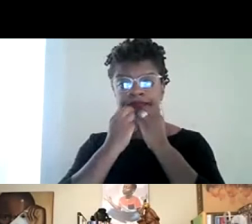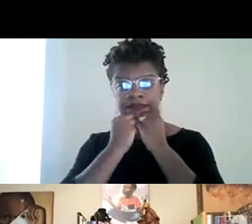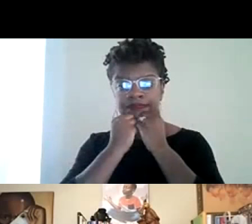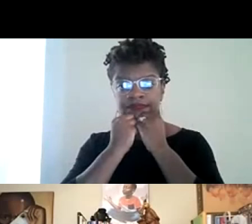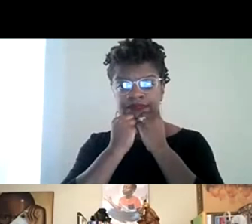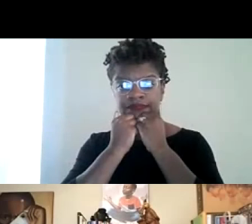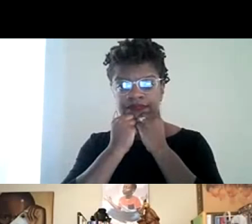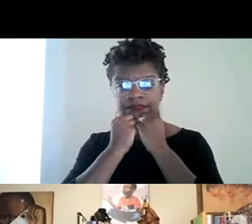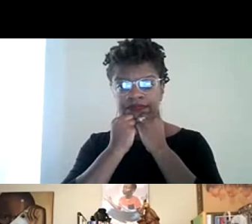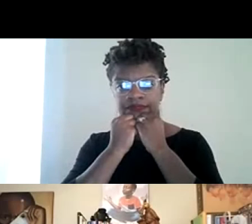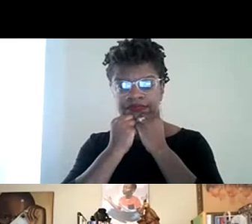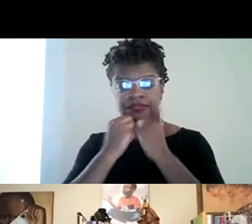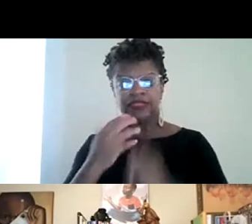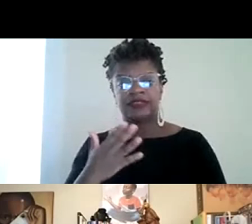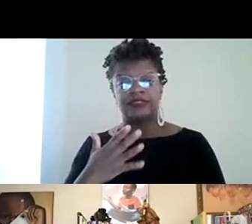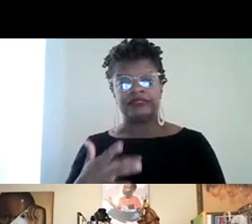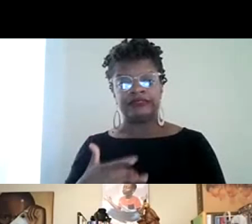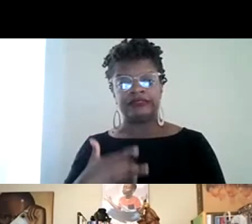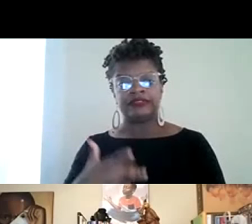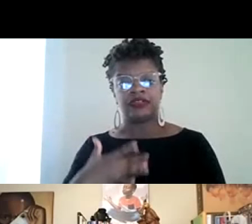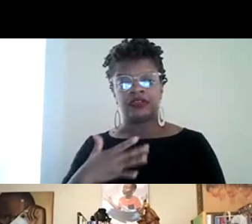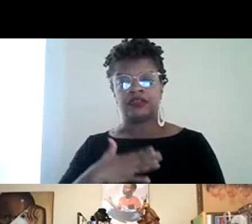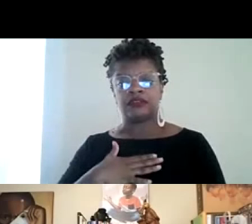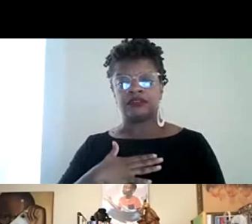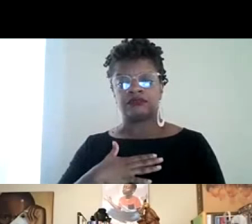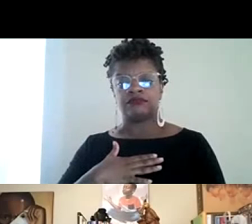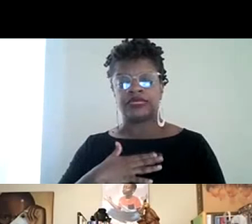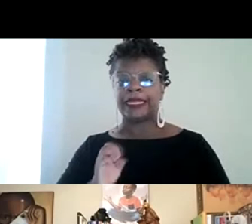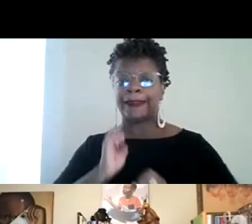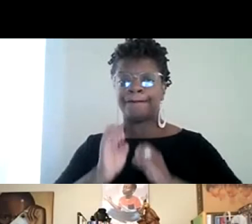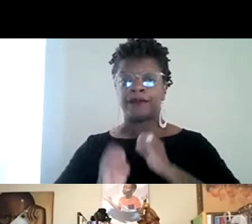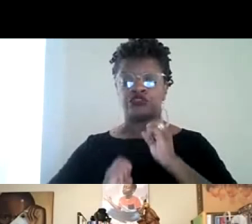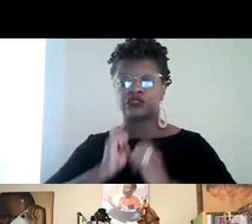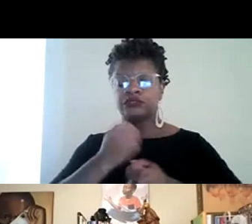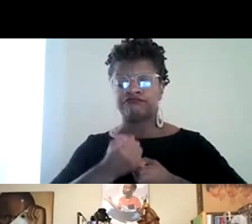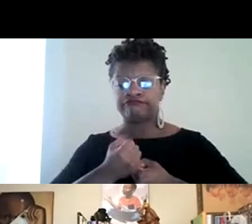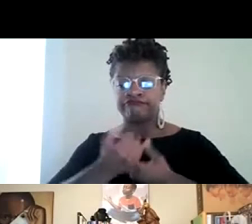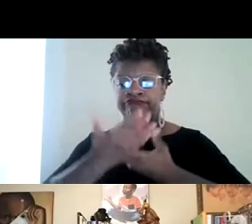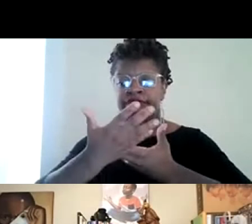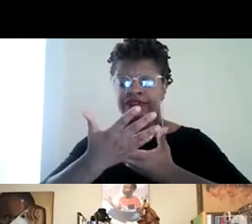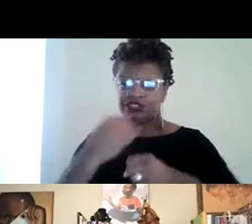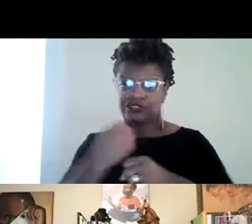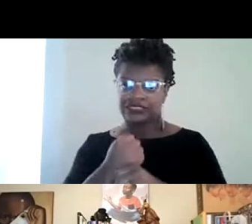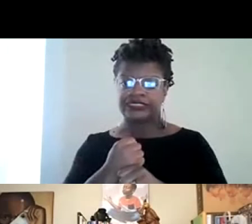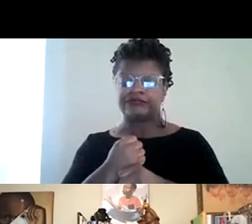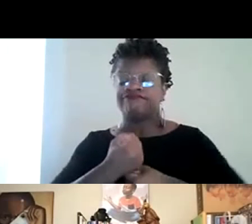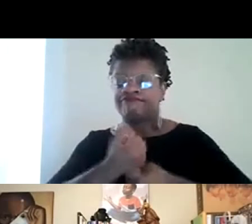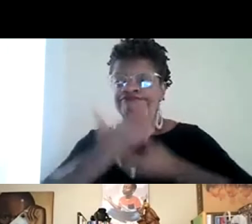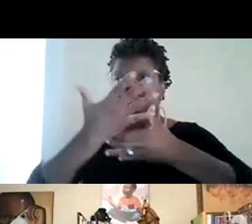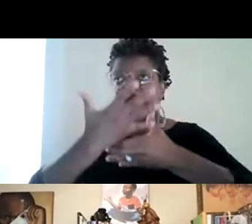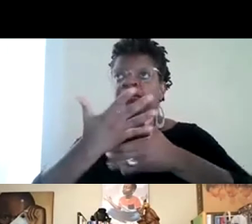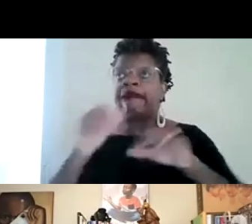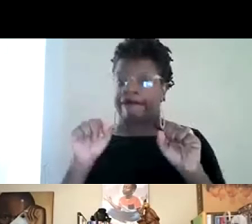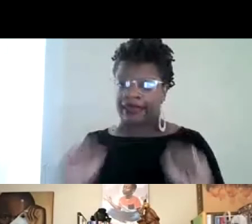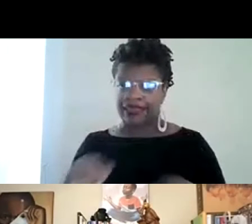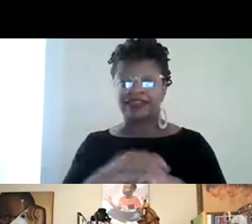they are free to be emotionally safe and they feel comfortable. And that's embedded in all of